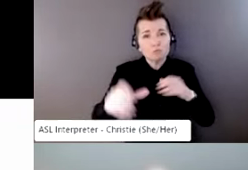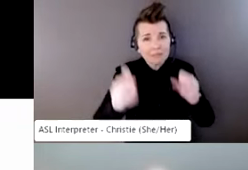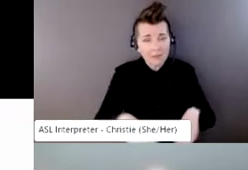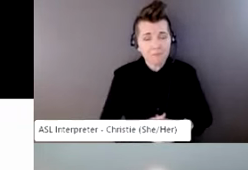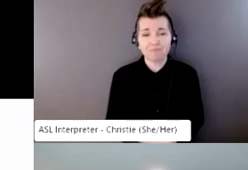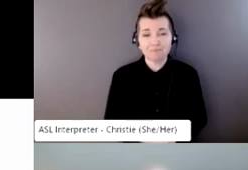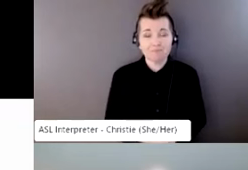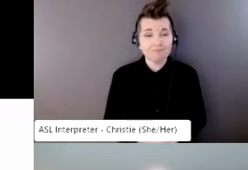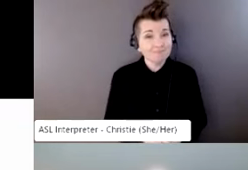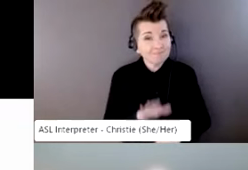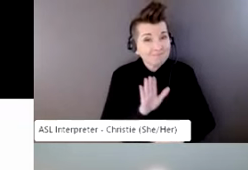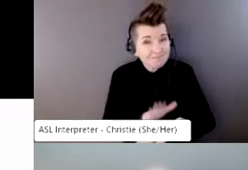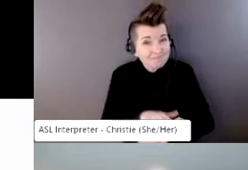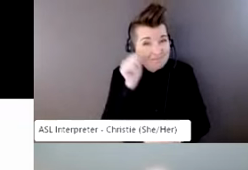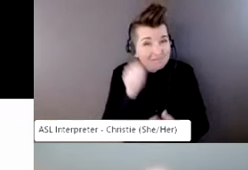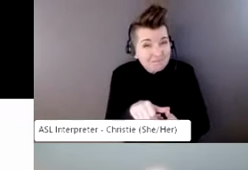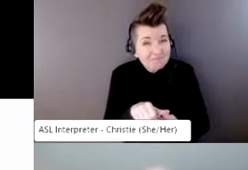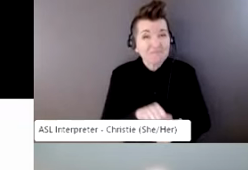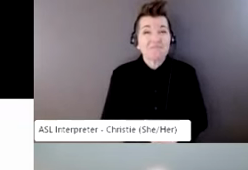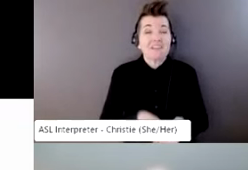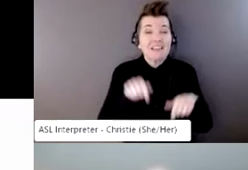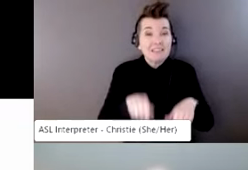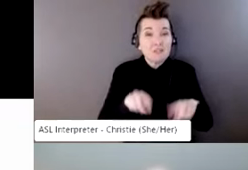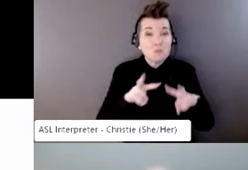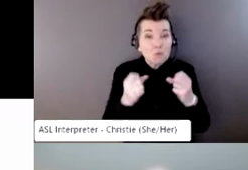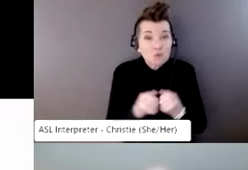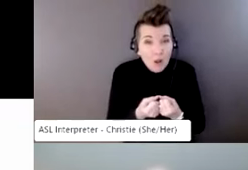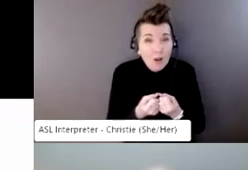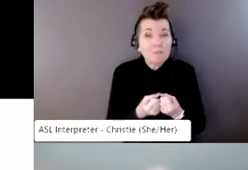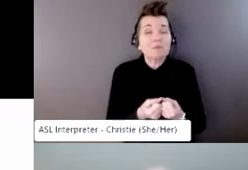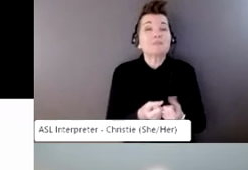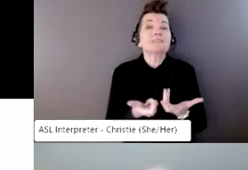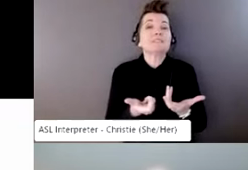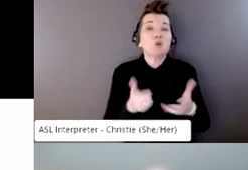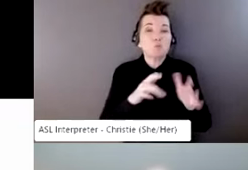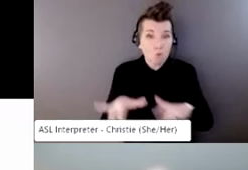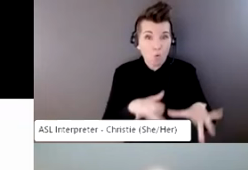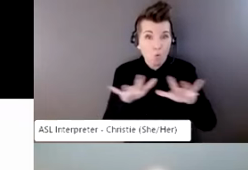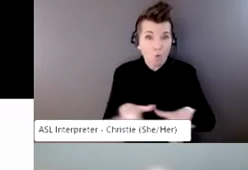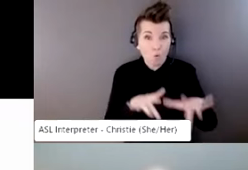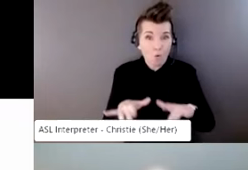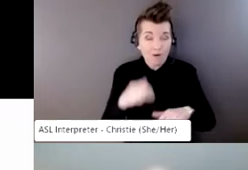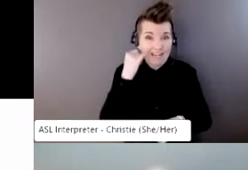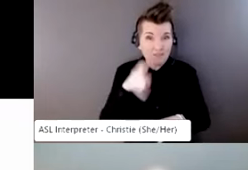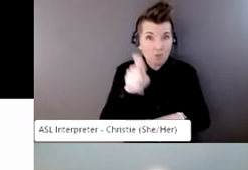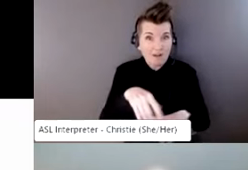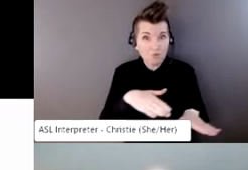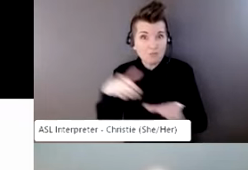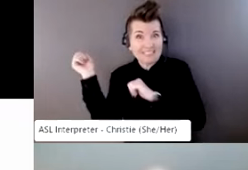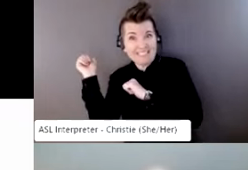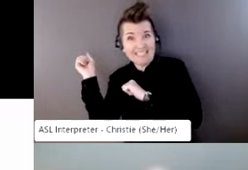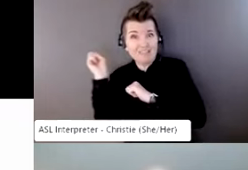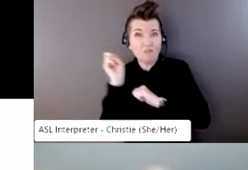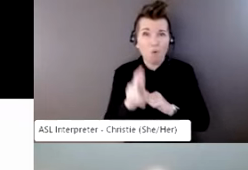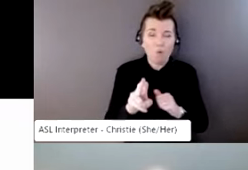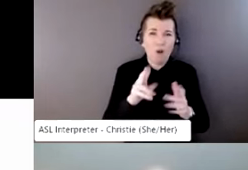if you arrive a little bit late or have to leave a bit early or miss a part, don't worry, you'll be able to catch the recording on both